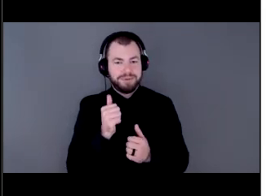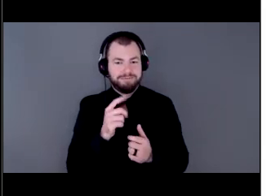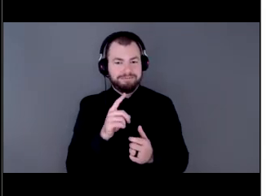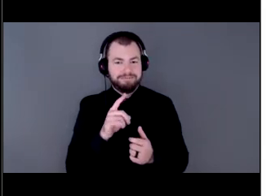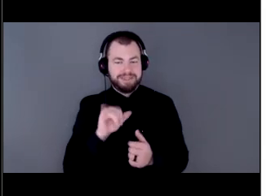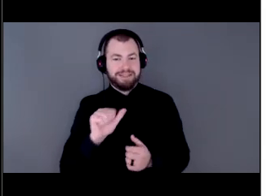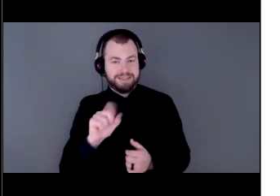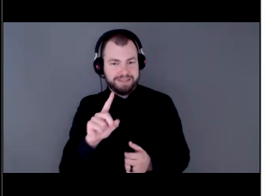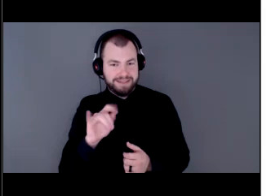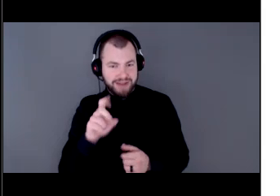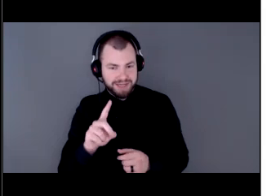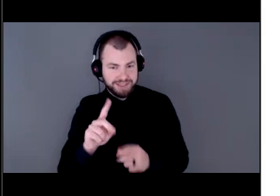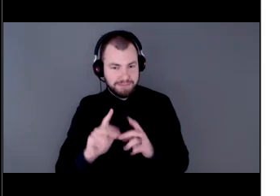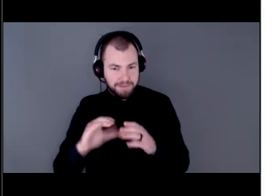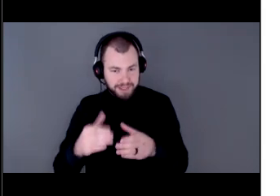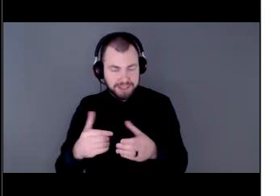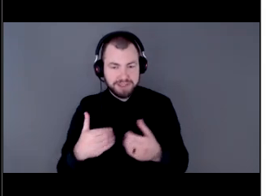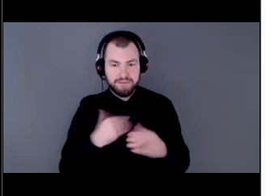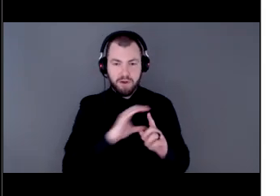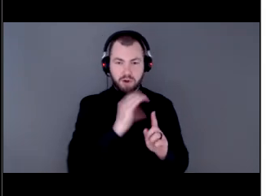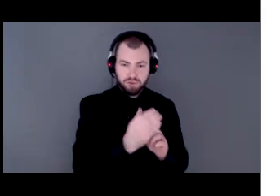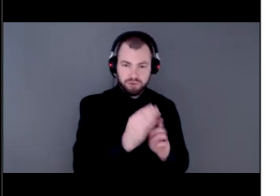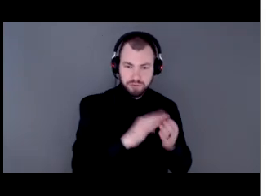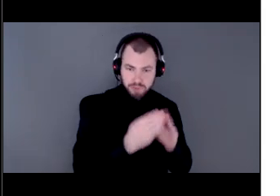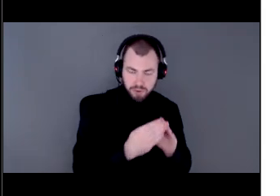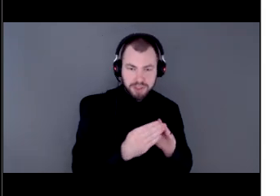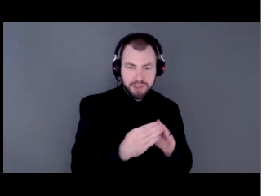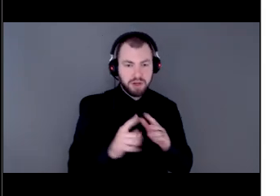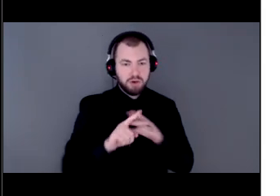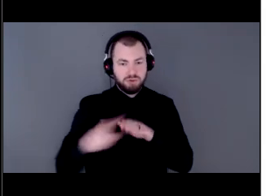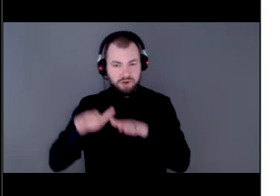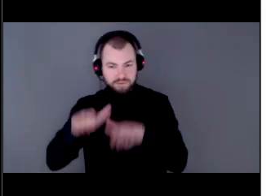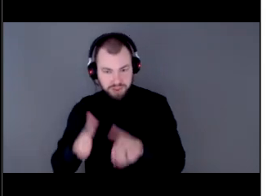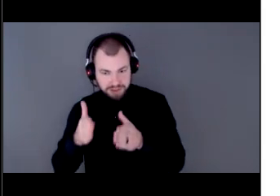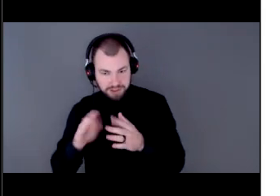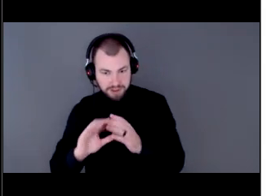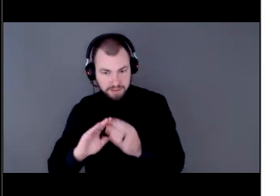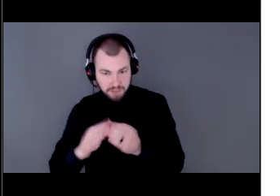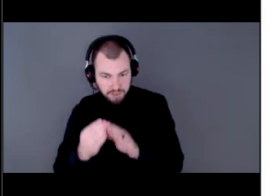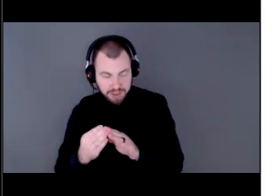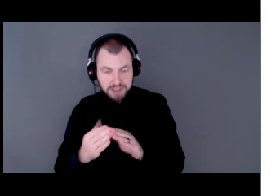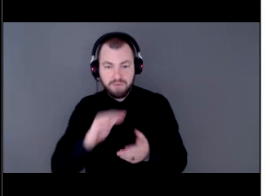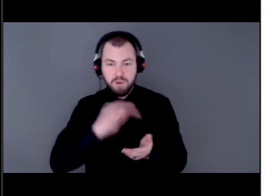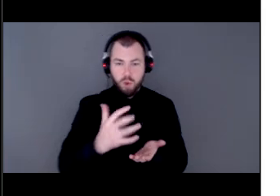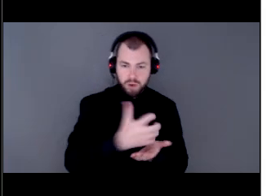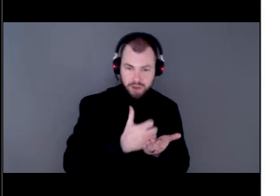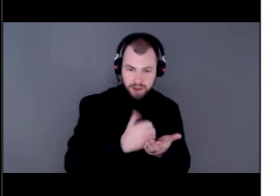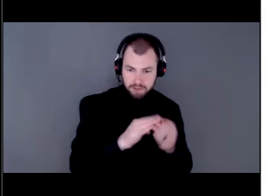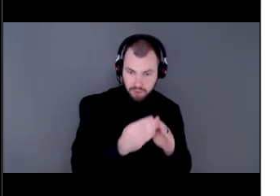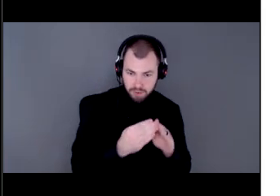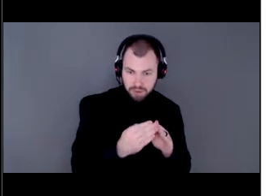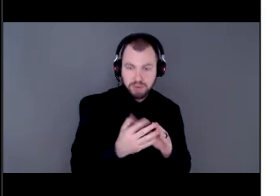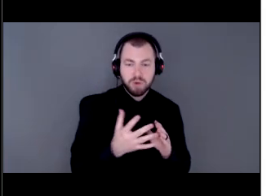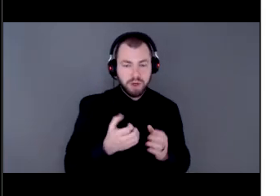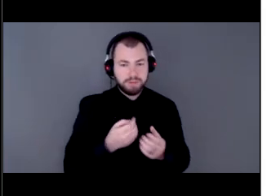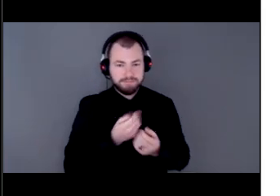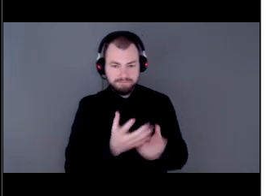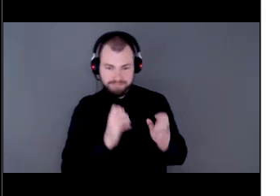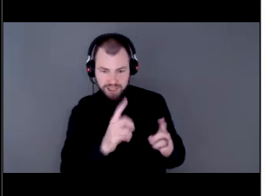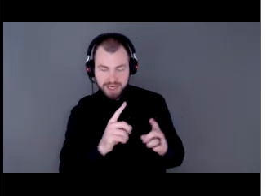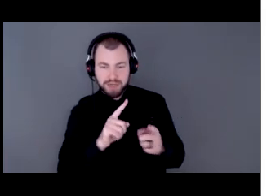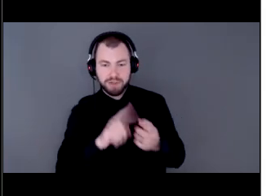communities, we have refugee communities, we have low-income communities. And so we're going to be working to provide education to disadvantaged youth and